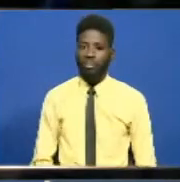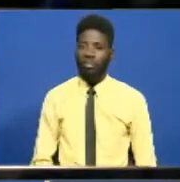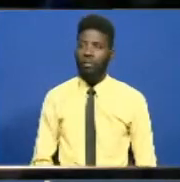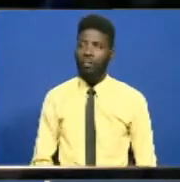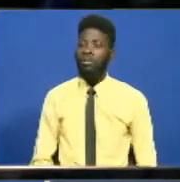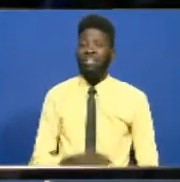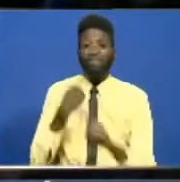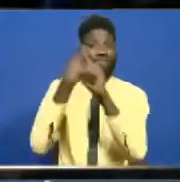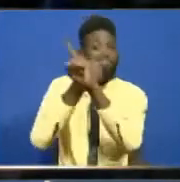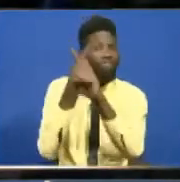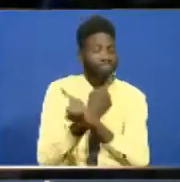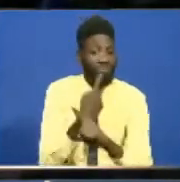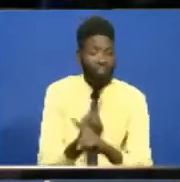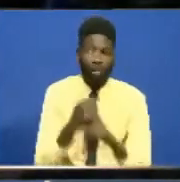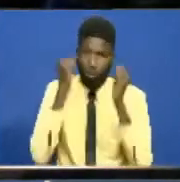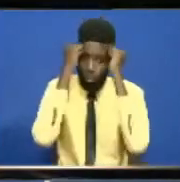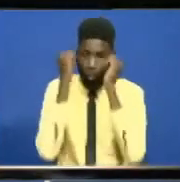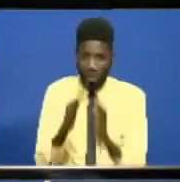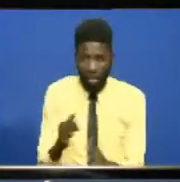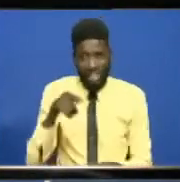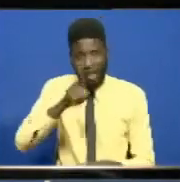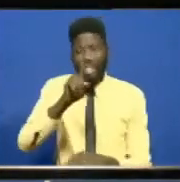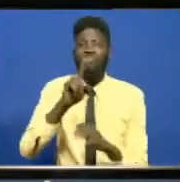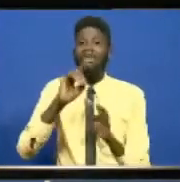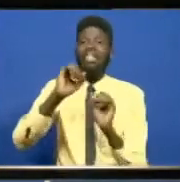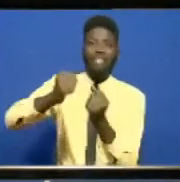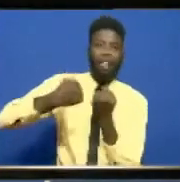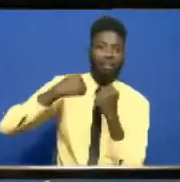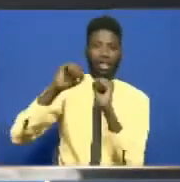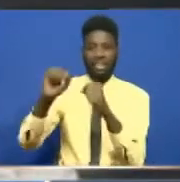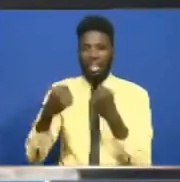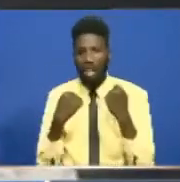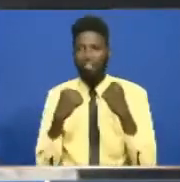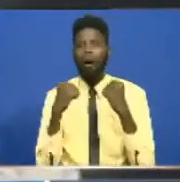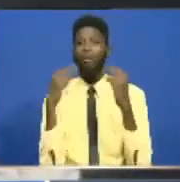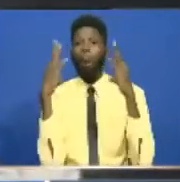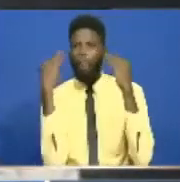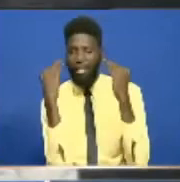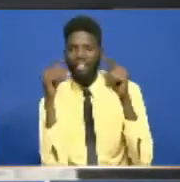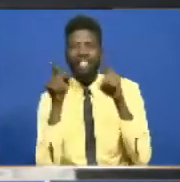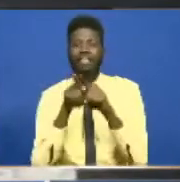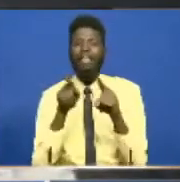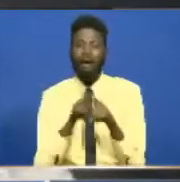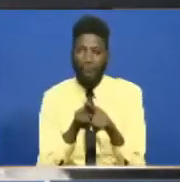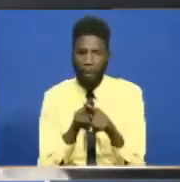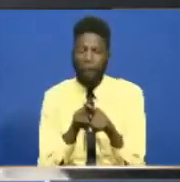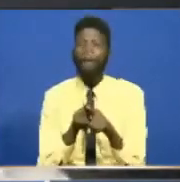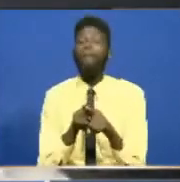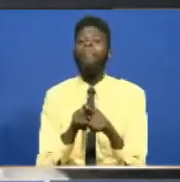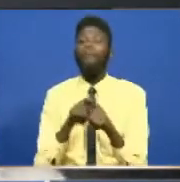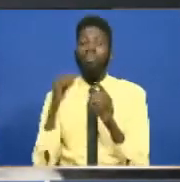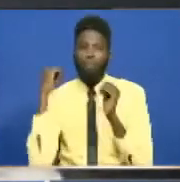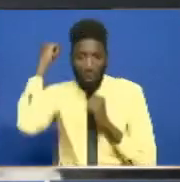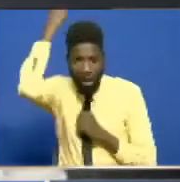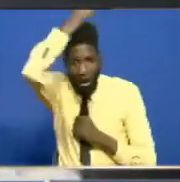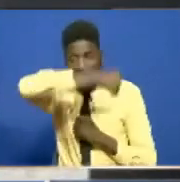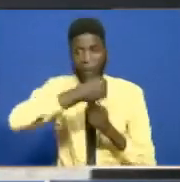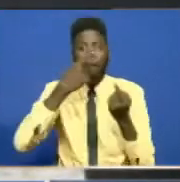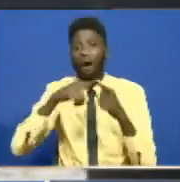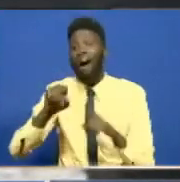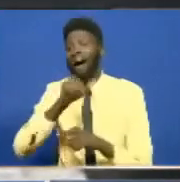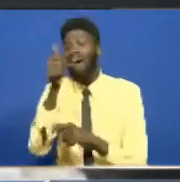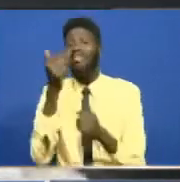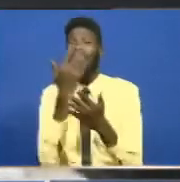Several students were able to salvage a few mattresses and blankets, but more storage boxes and other items of unknown value